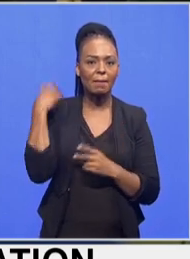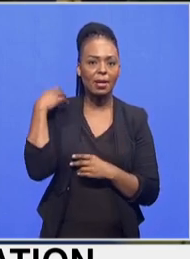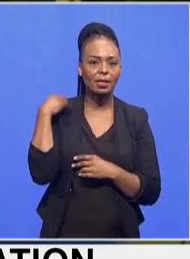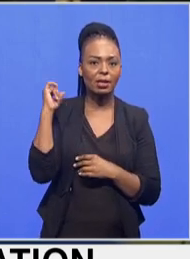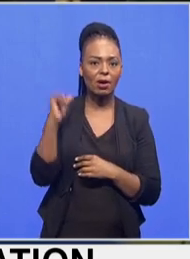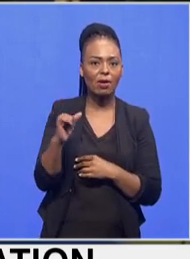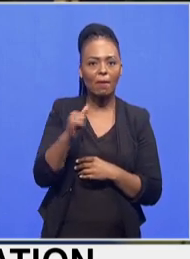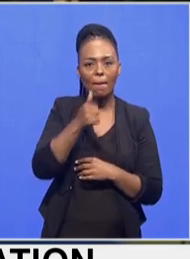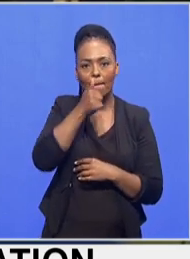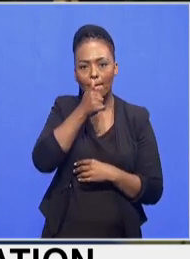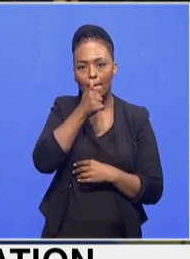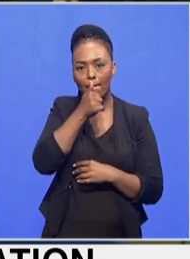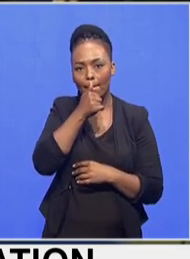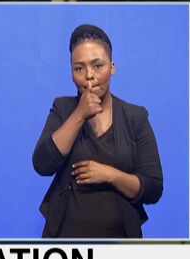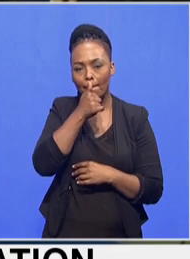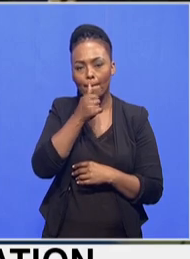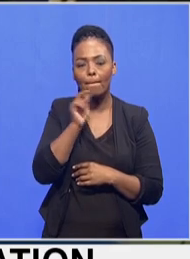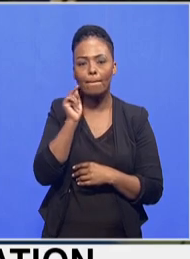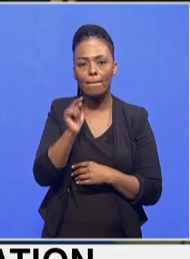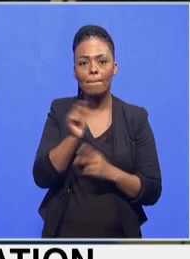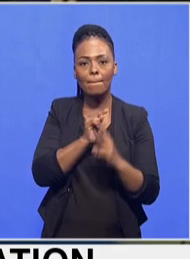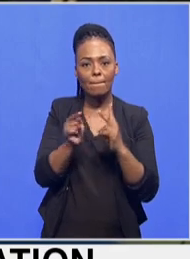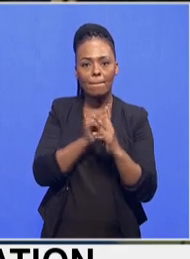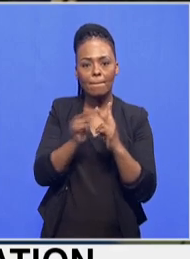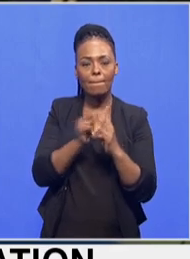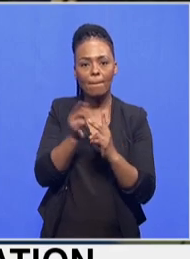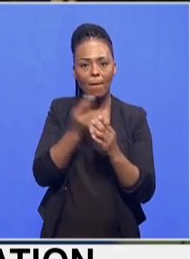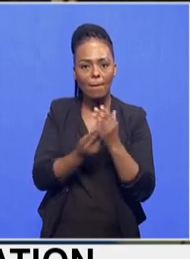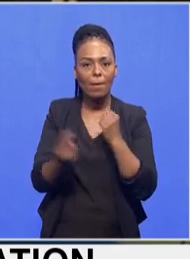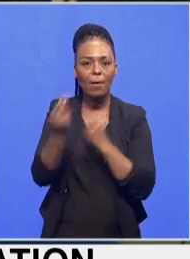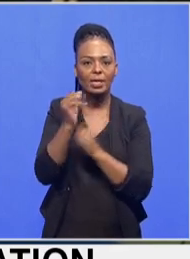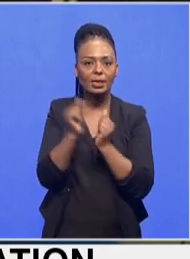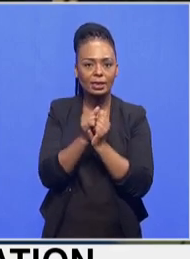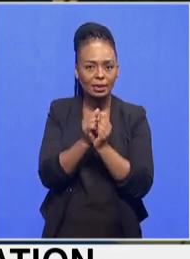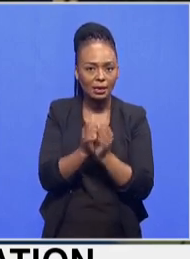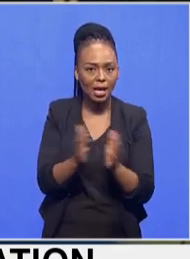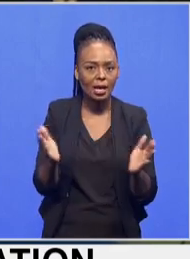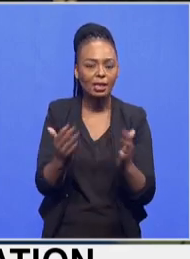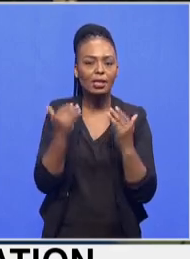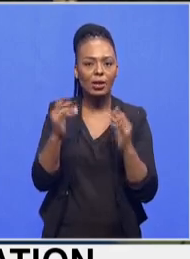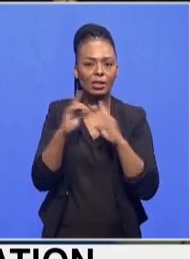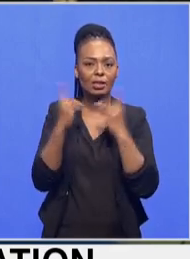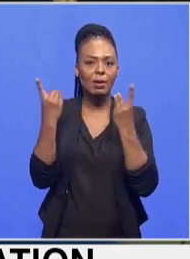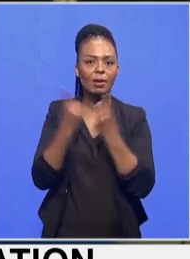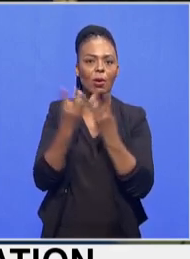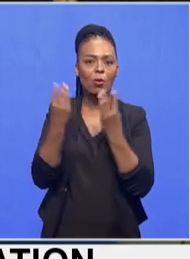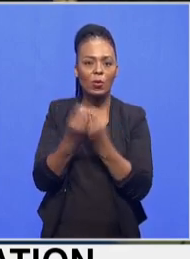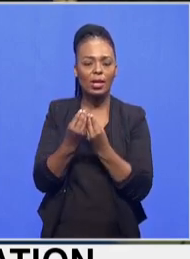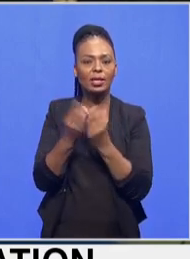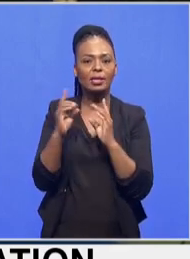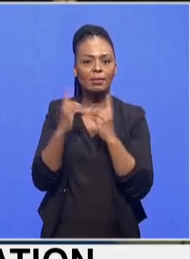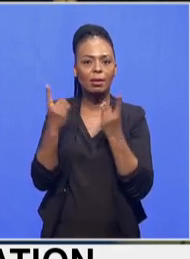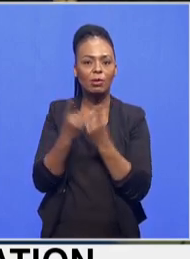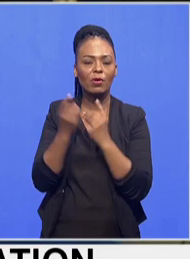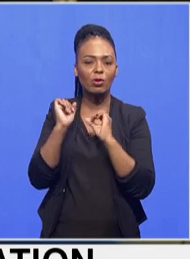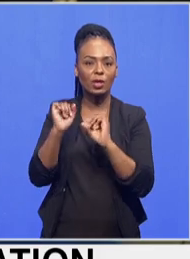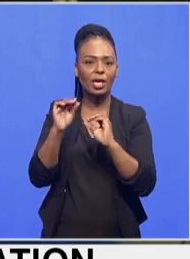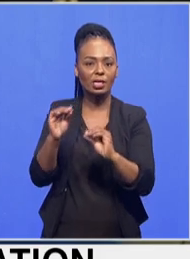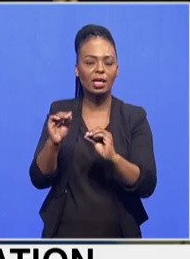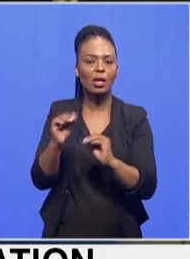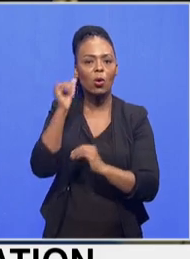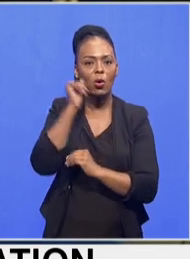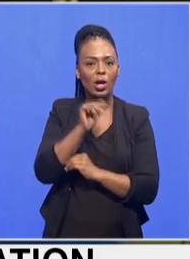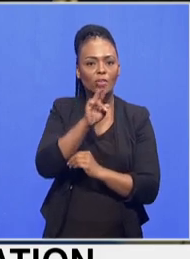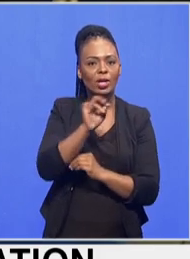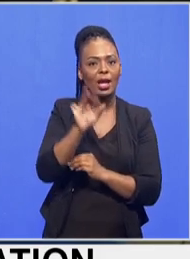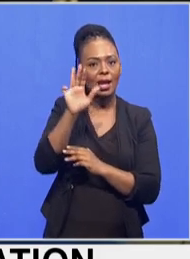Education, Minister Nji Motshega, both started with the Department of Education in that year of